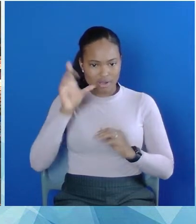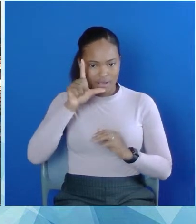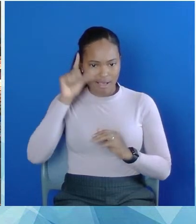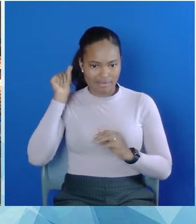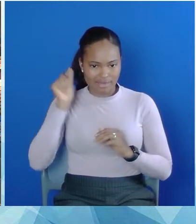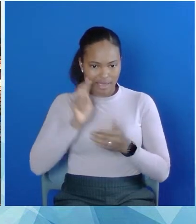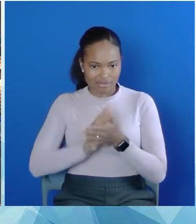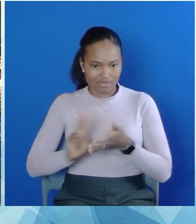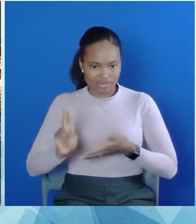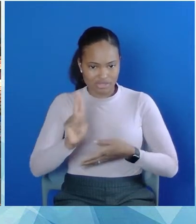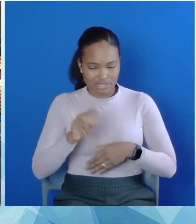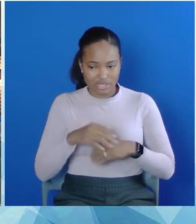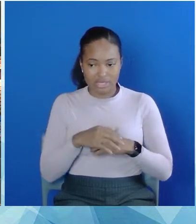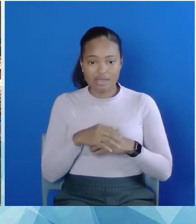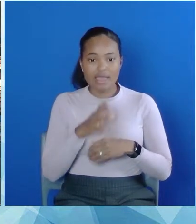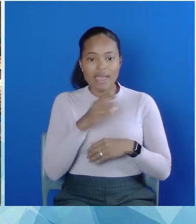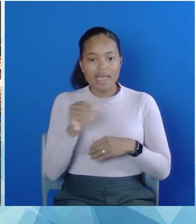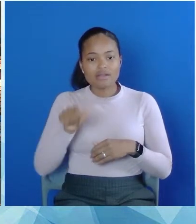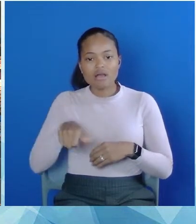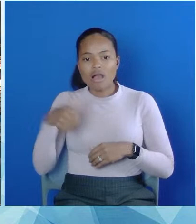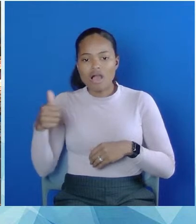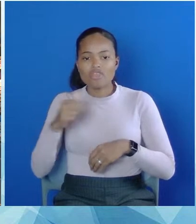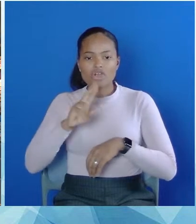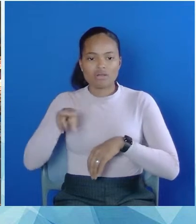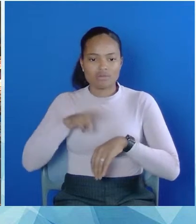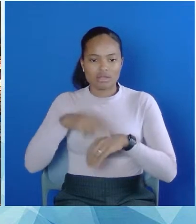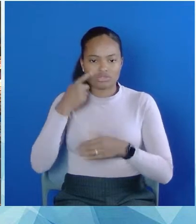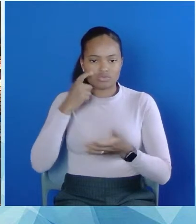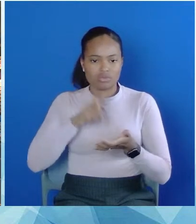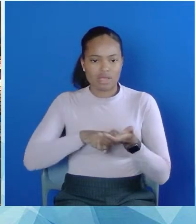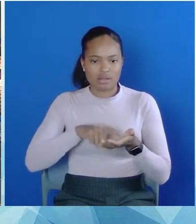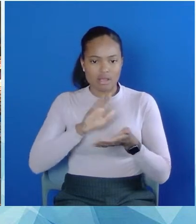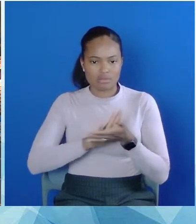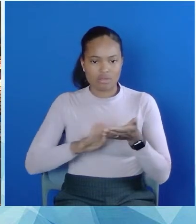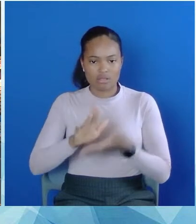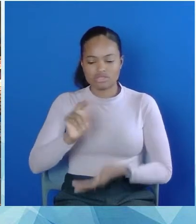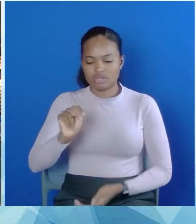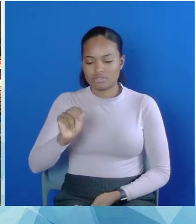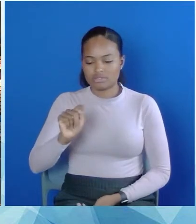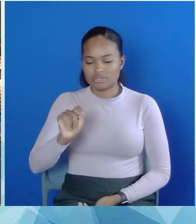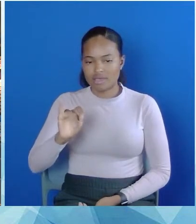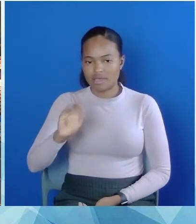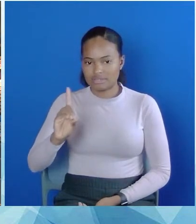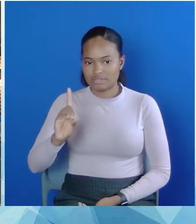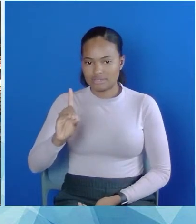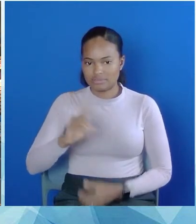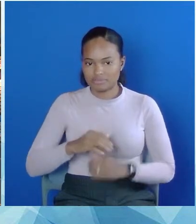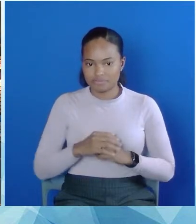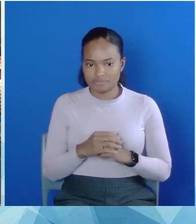and at another nationally recognized college, NTID.